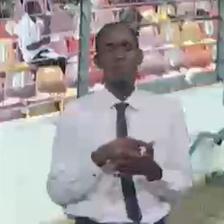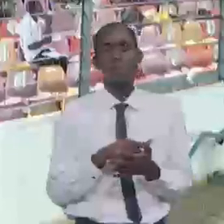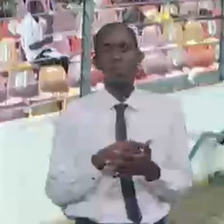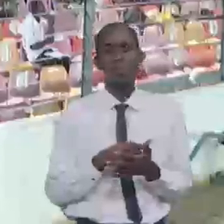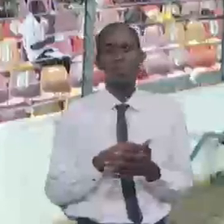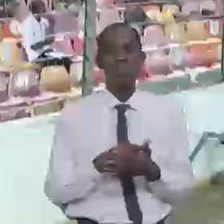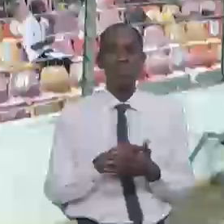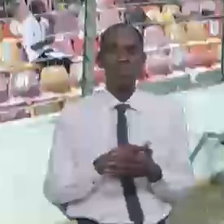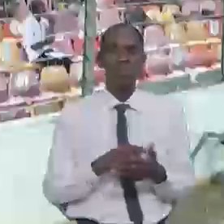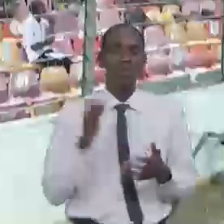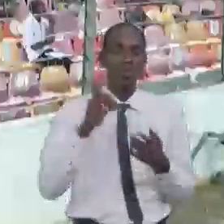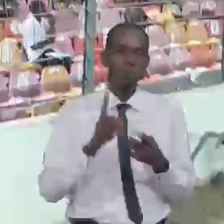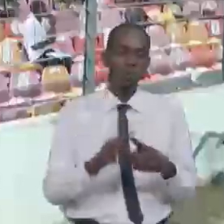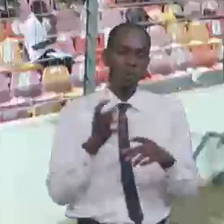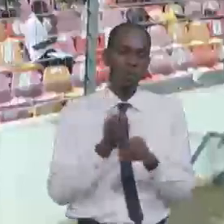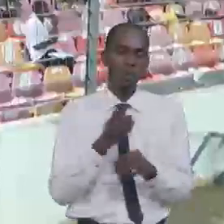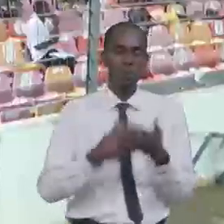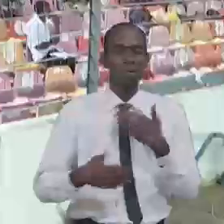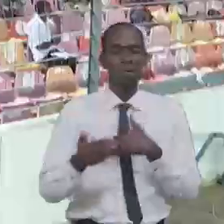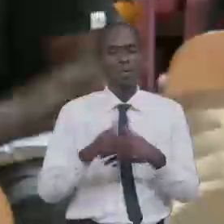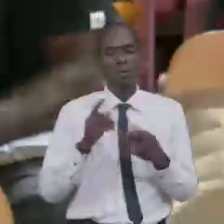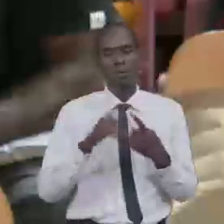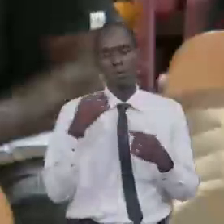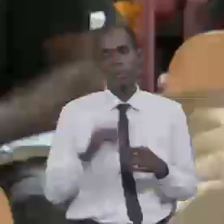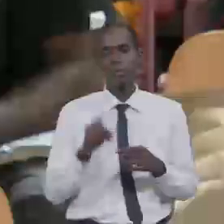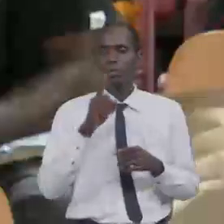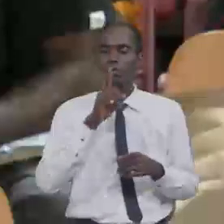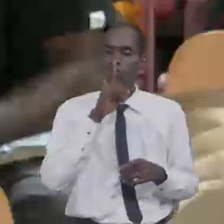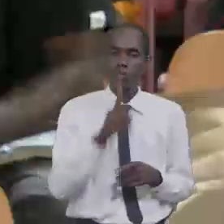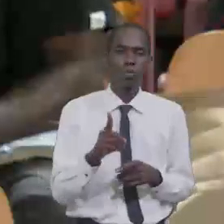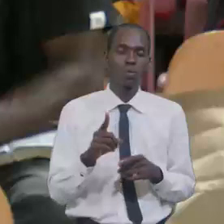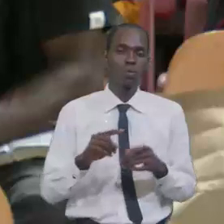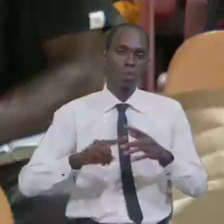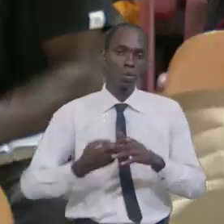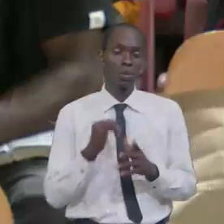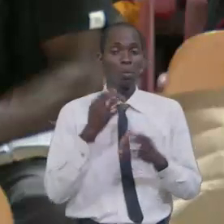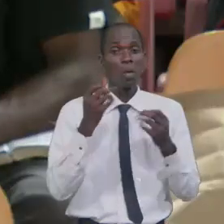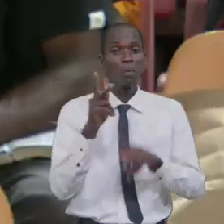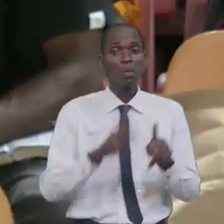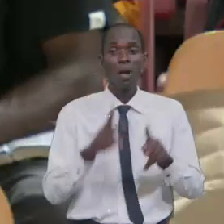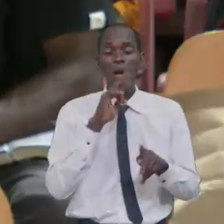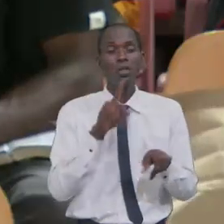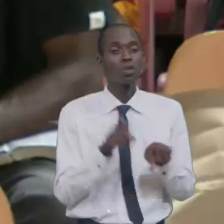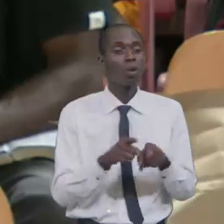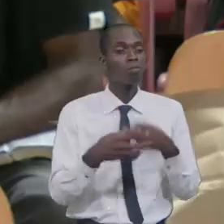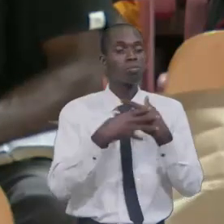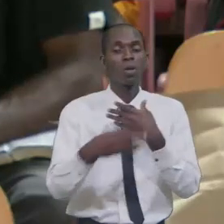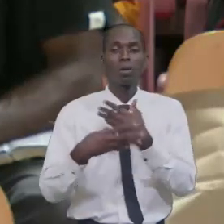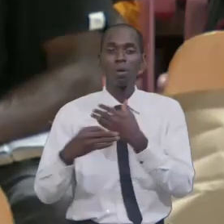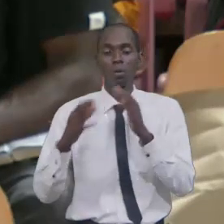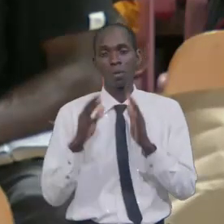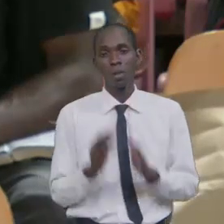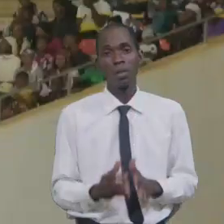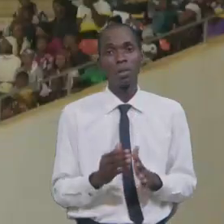get him back to the original. Many people, they are just duplicates, and they are not good duplicates at that.